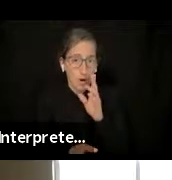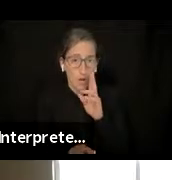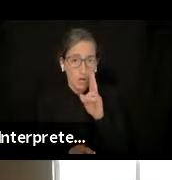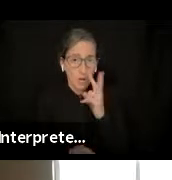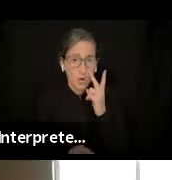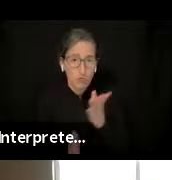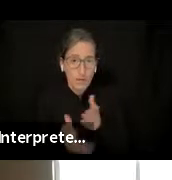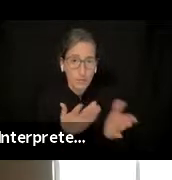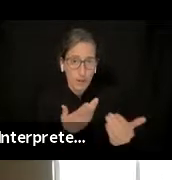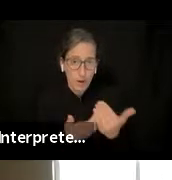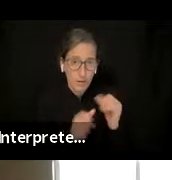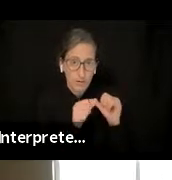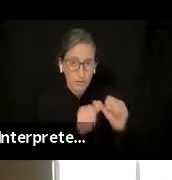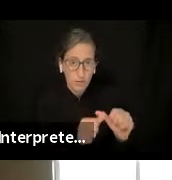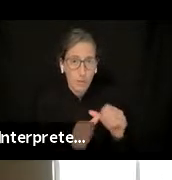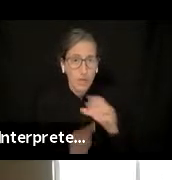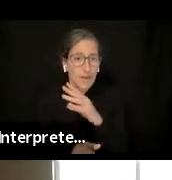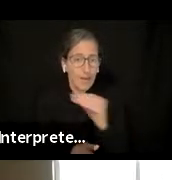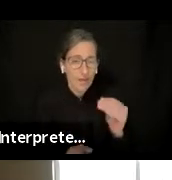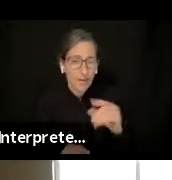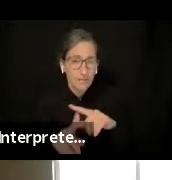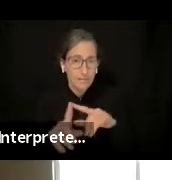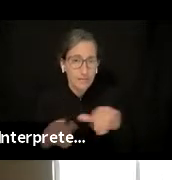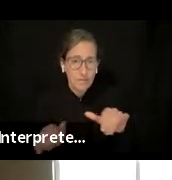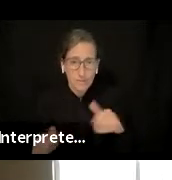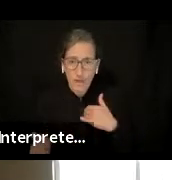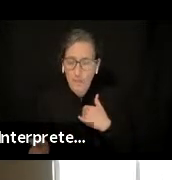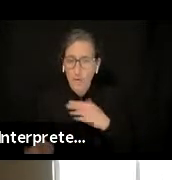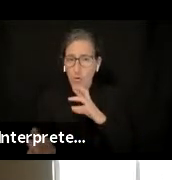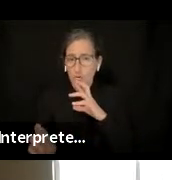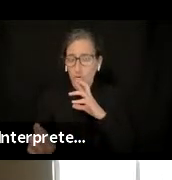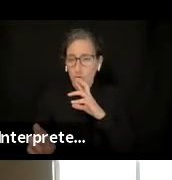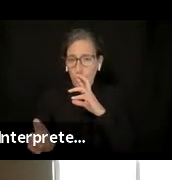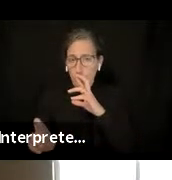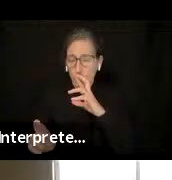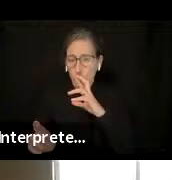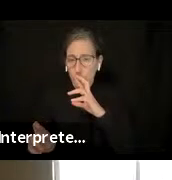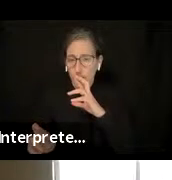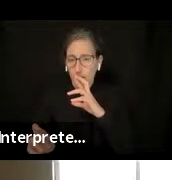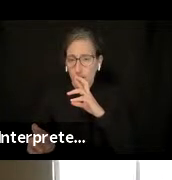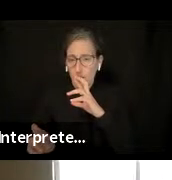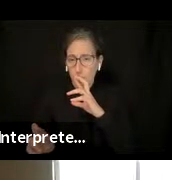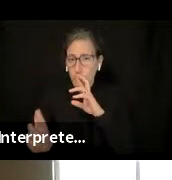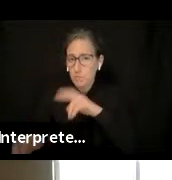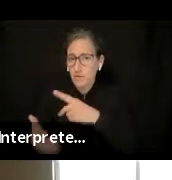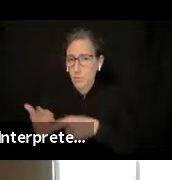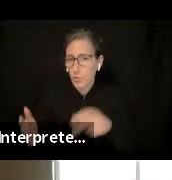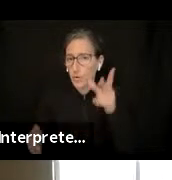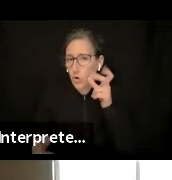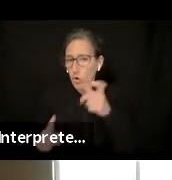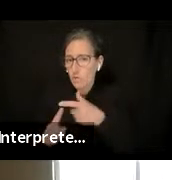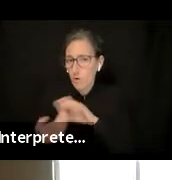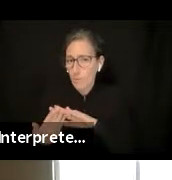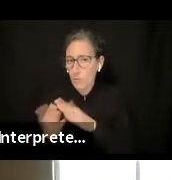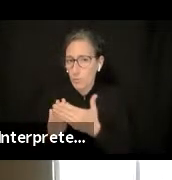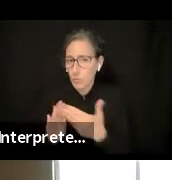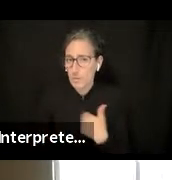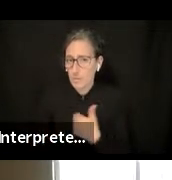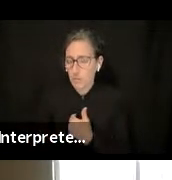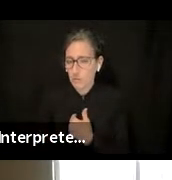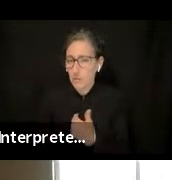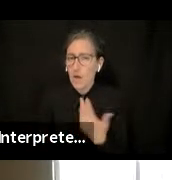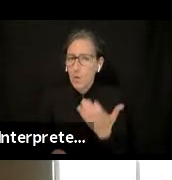what we heard from the community members, what is your guys' reasoning behind the